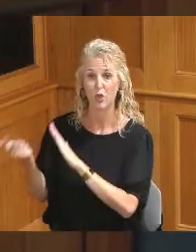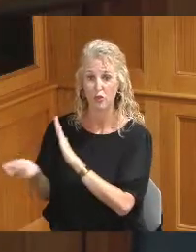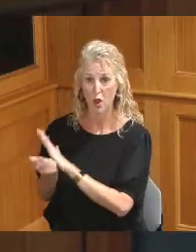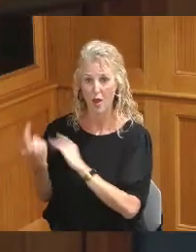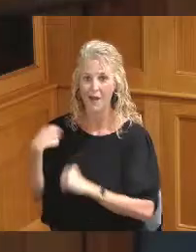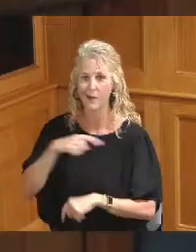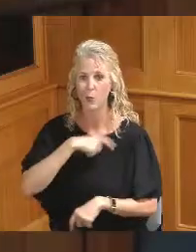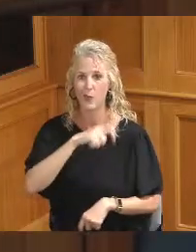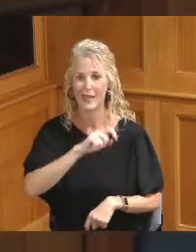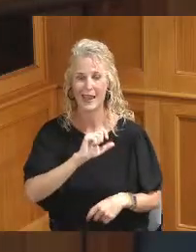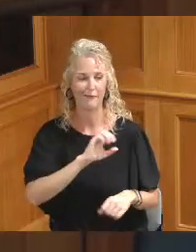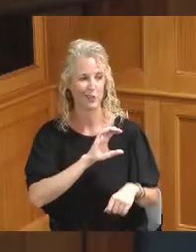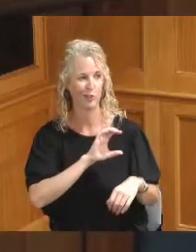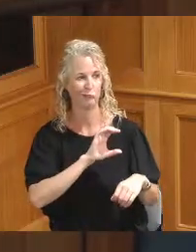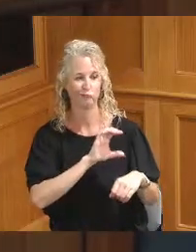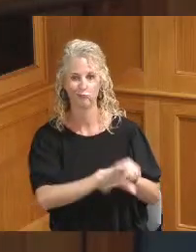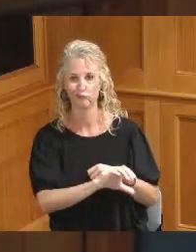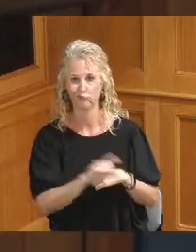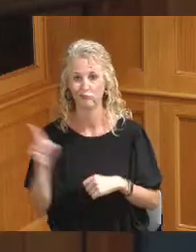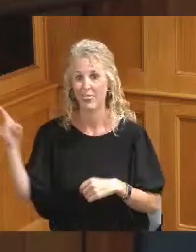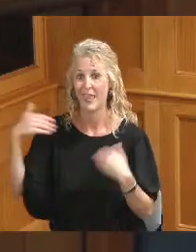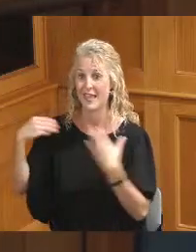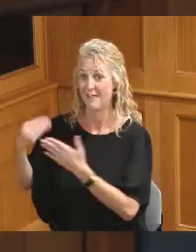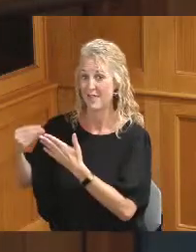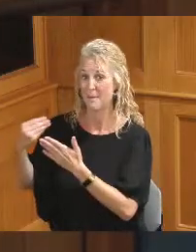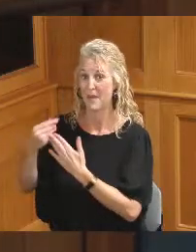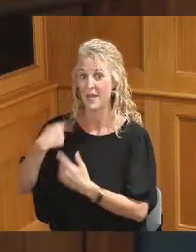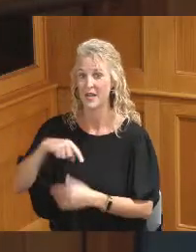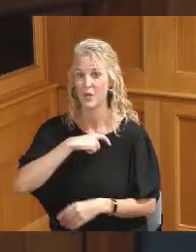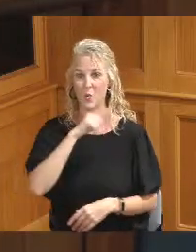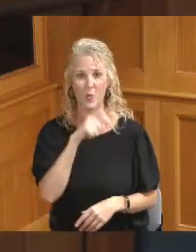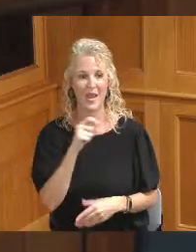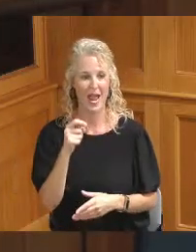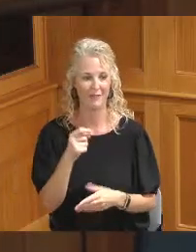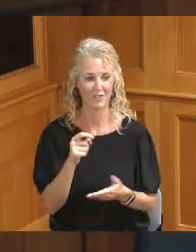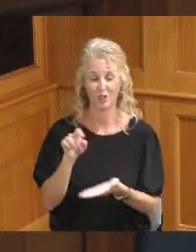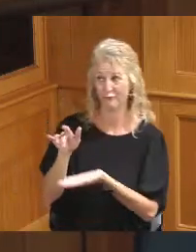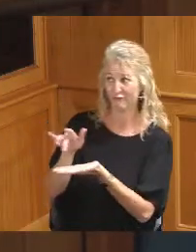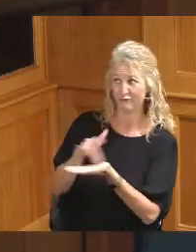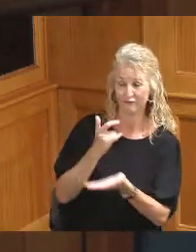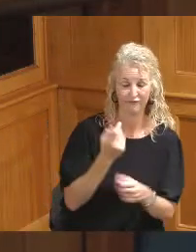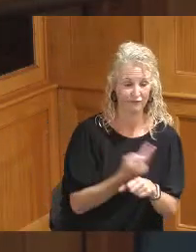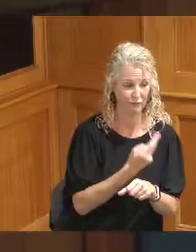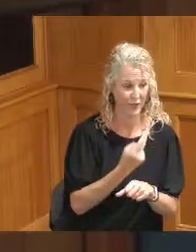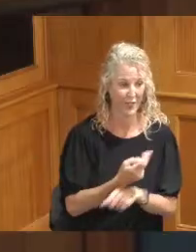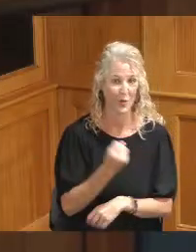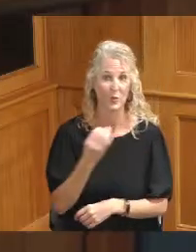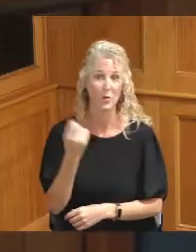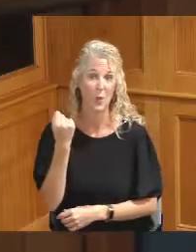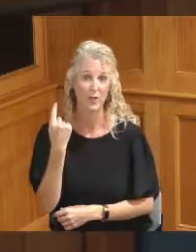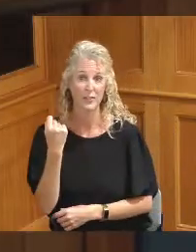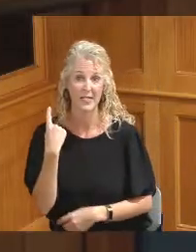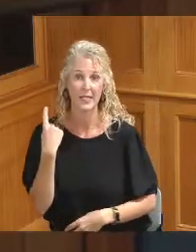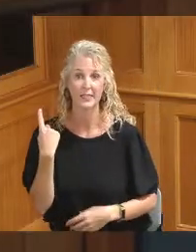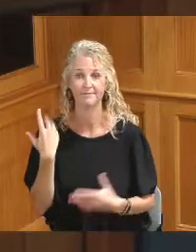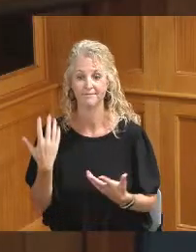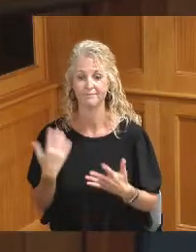to implement them. They have the funding and we have to implement what they have. So also understanding,